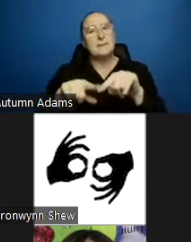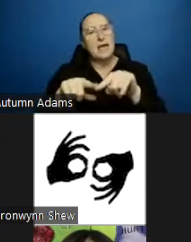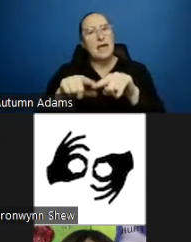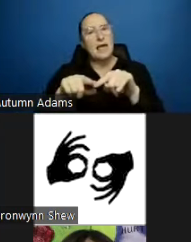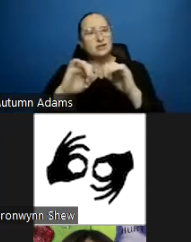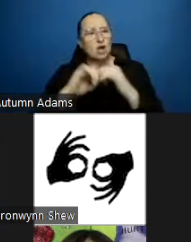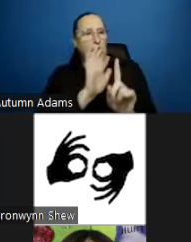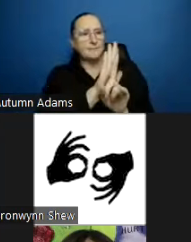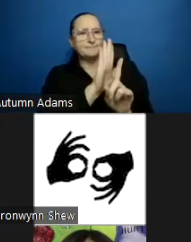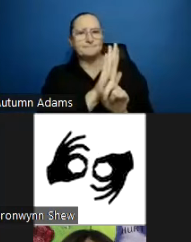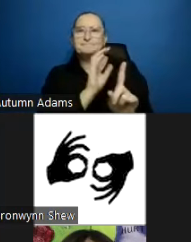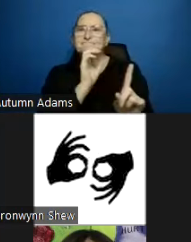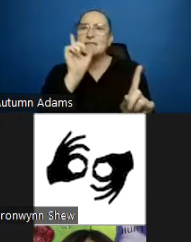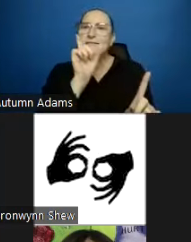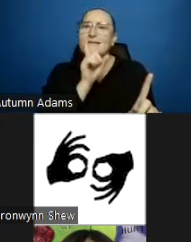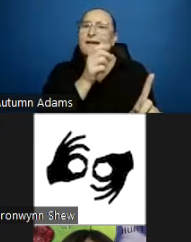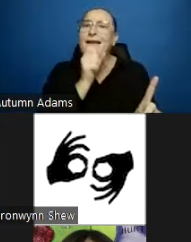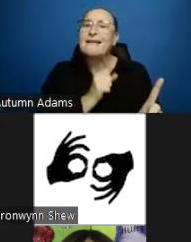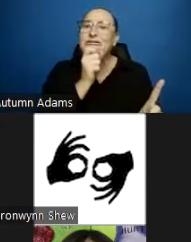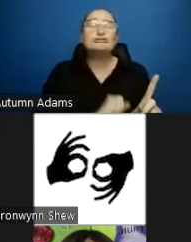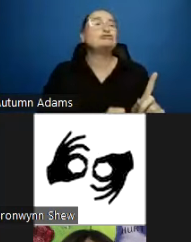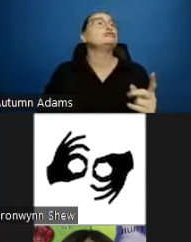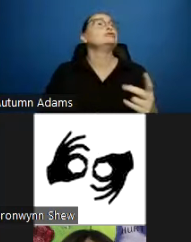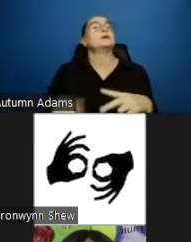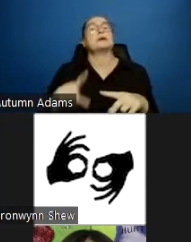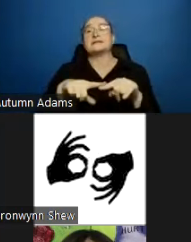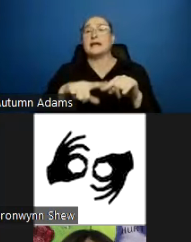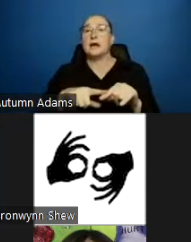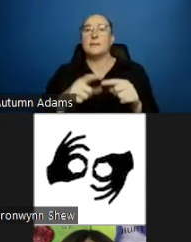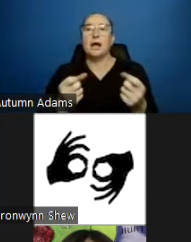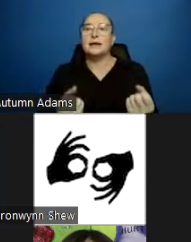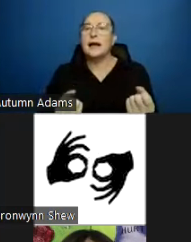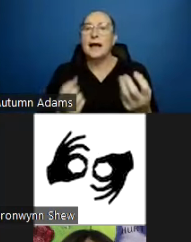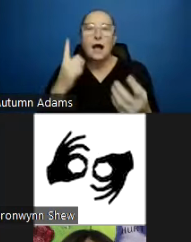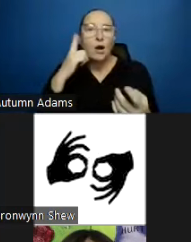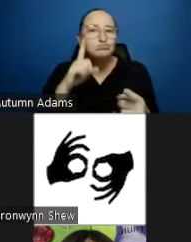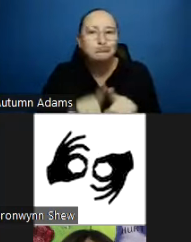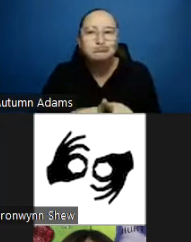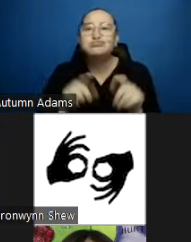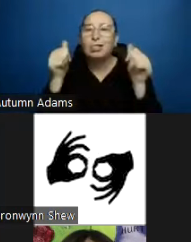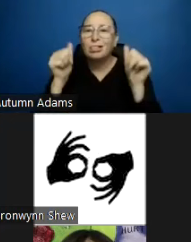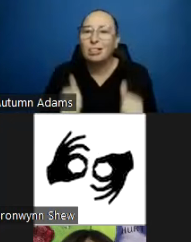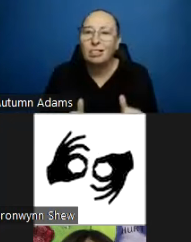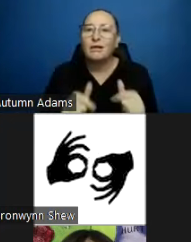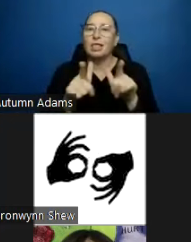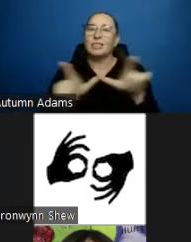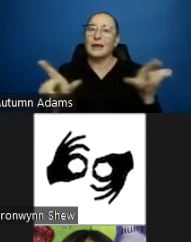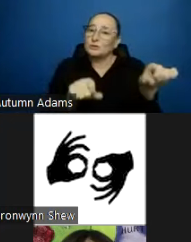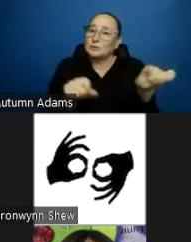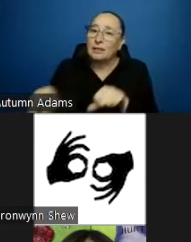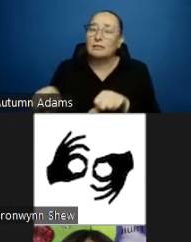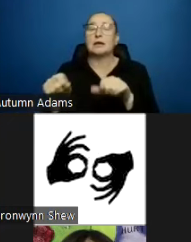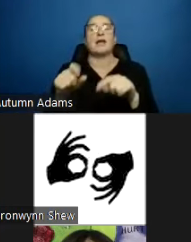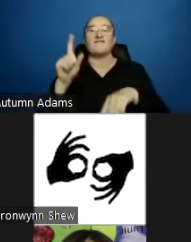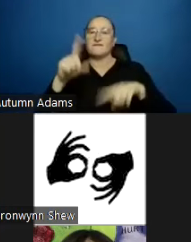person's age. Sometimes it depends on their deafness, their background, their language abilities. They have variations within